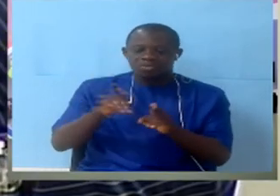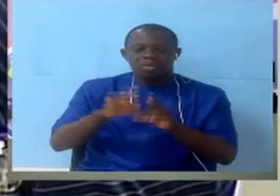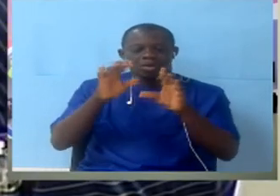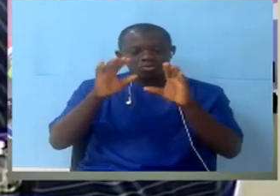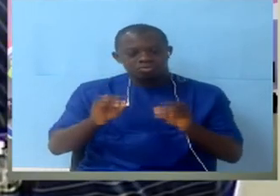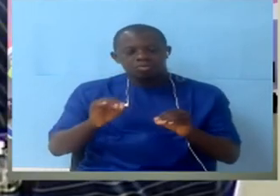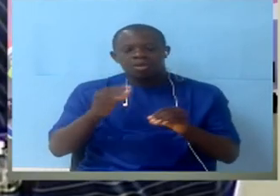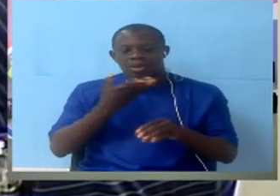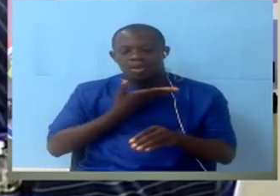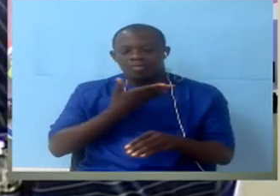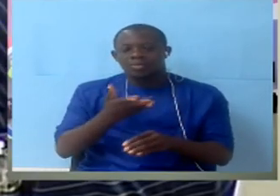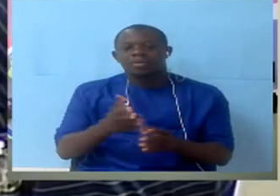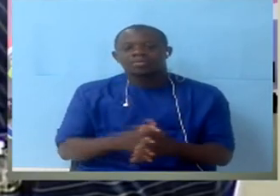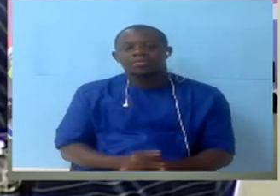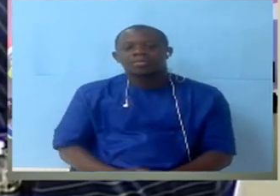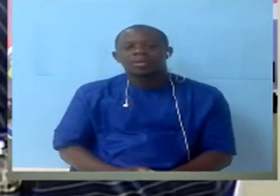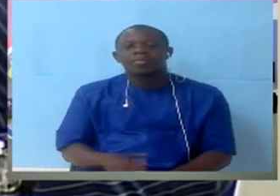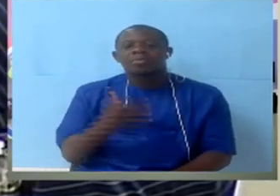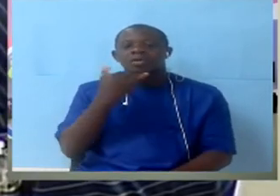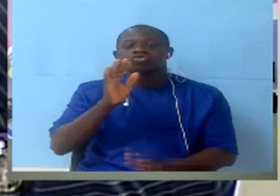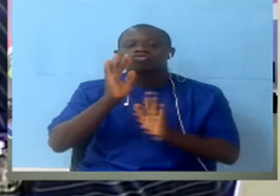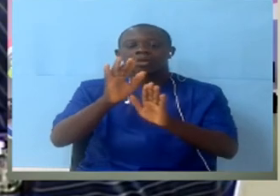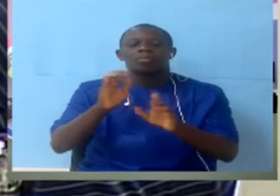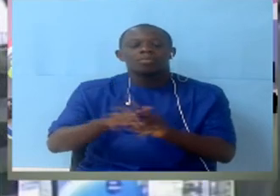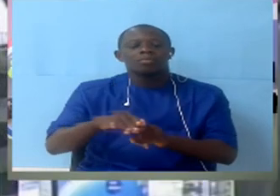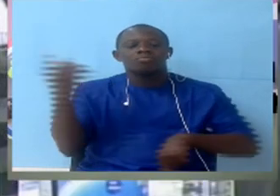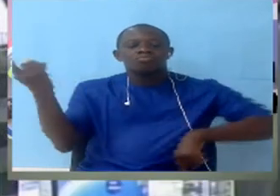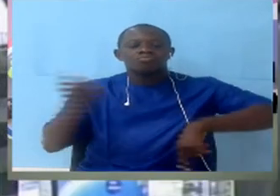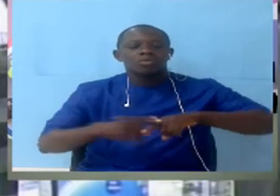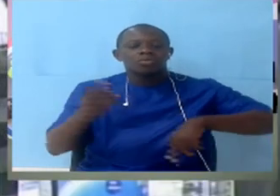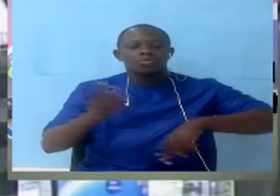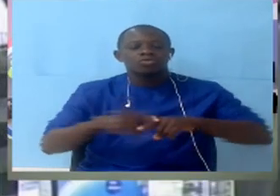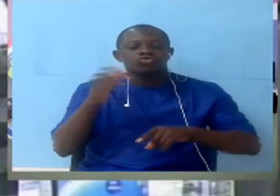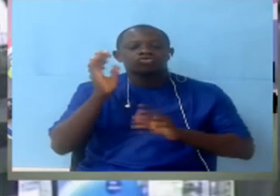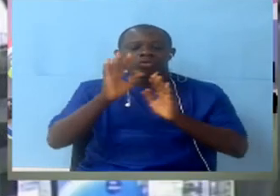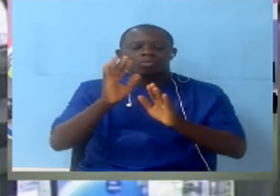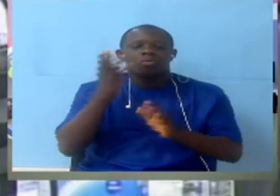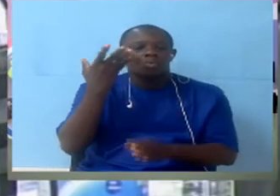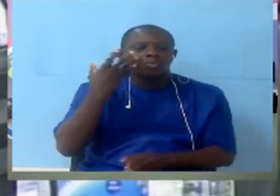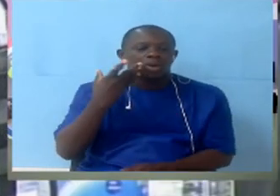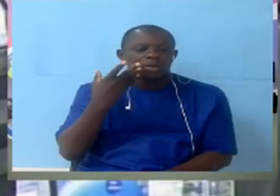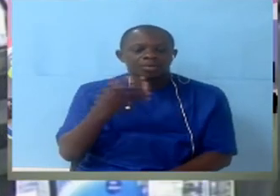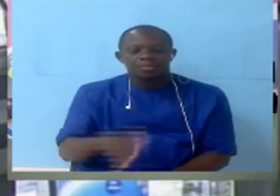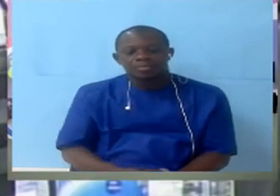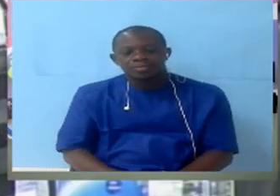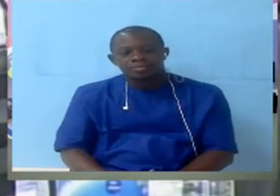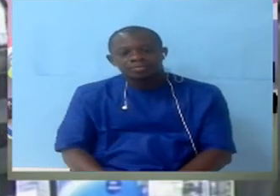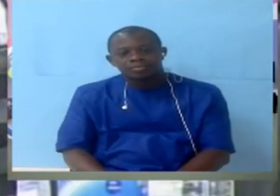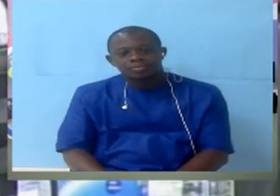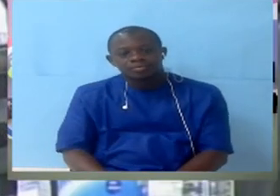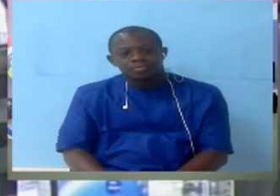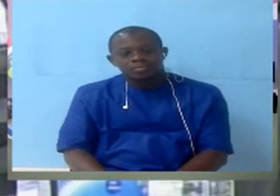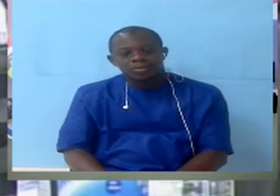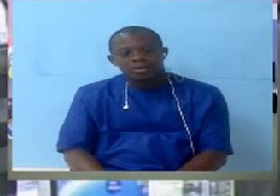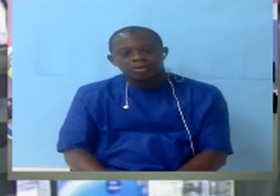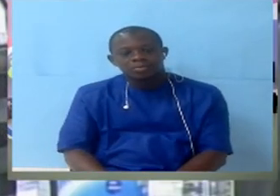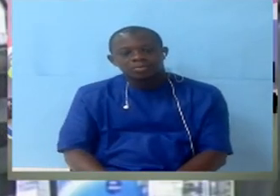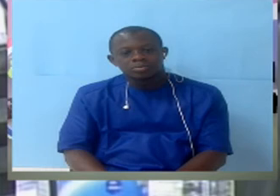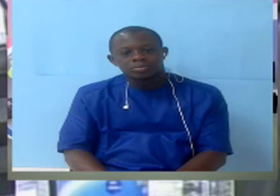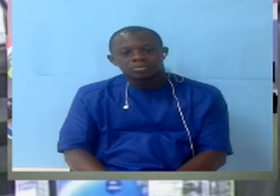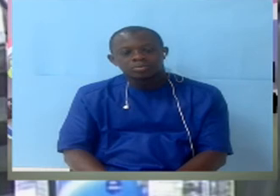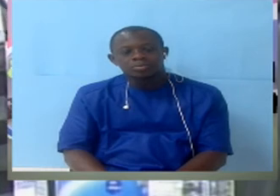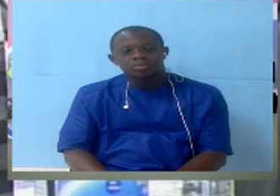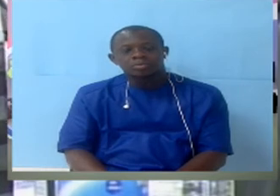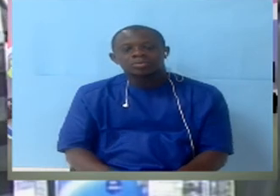stop? When did he stop? The beatings? Yes. Budero ni nara na nara lo lo. It went on